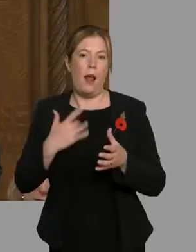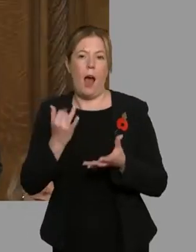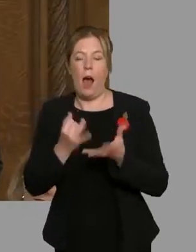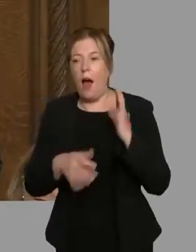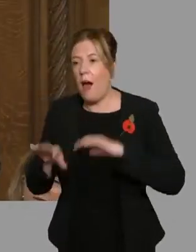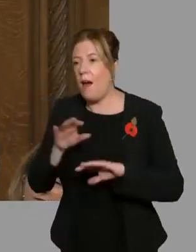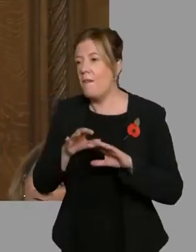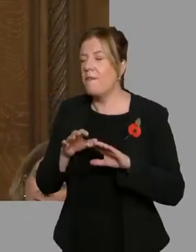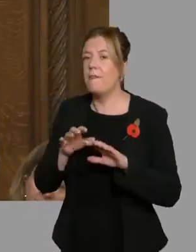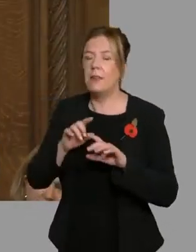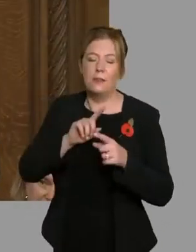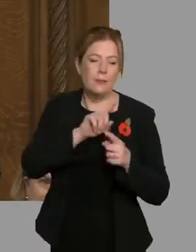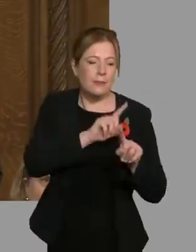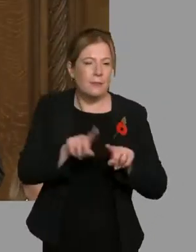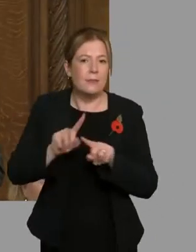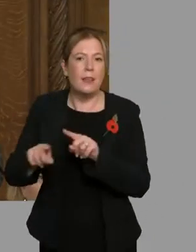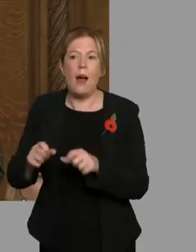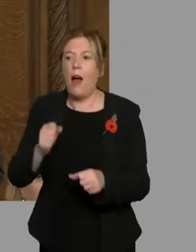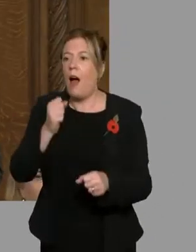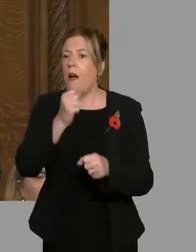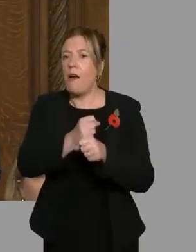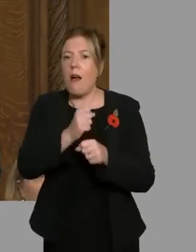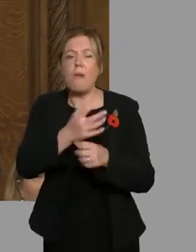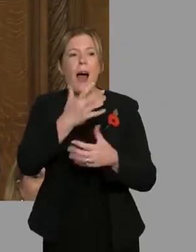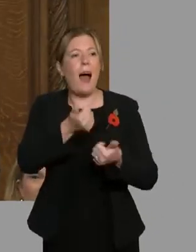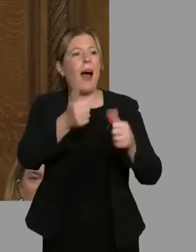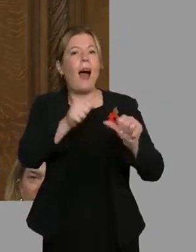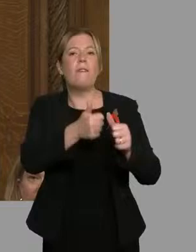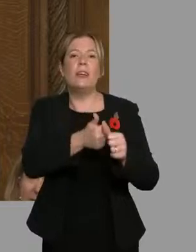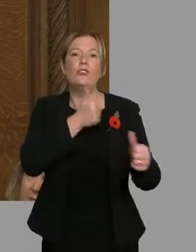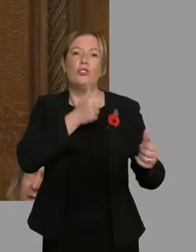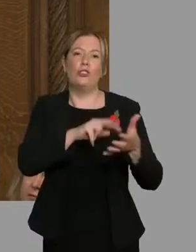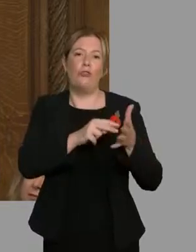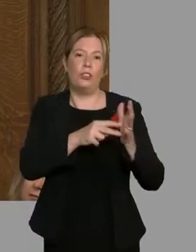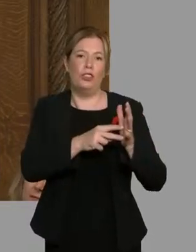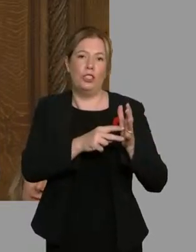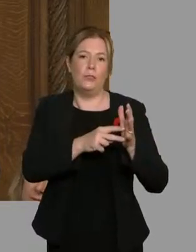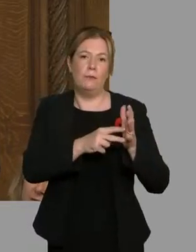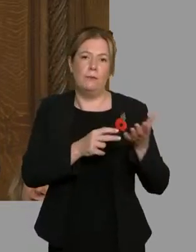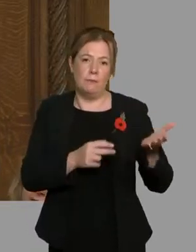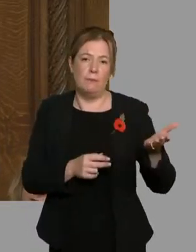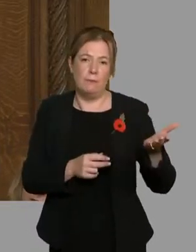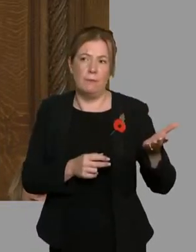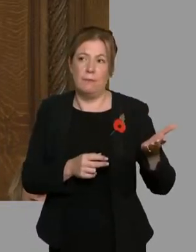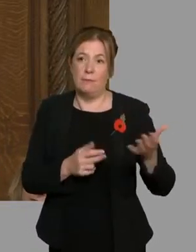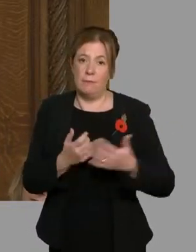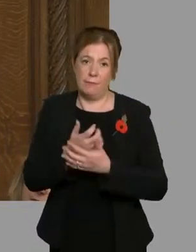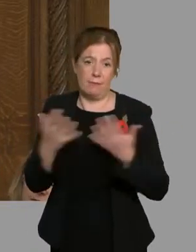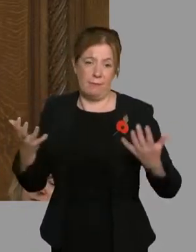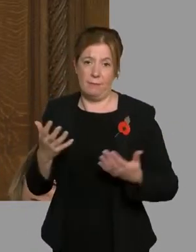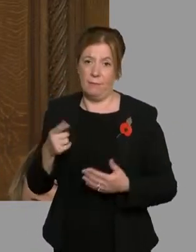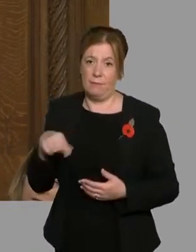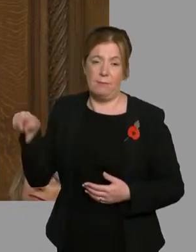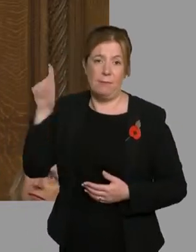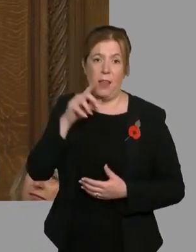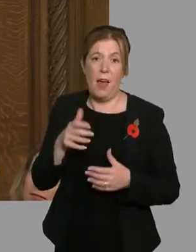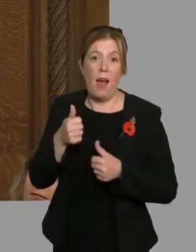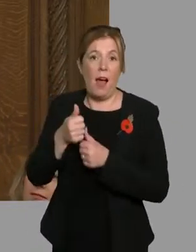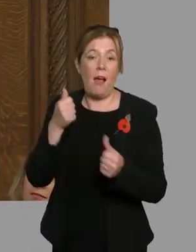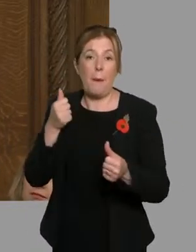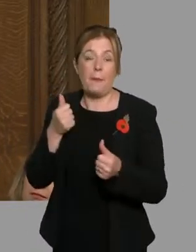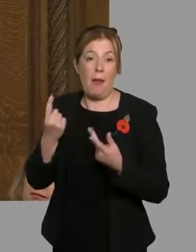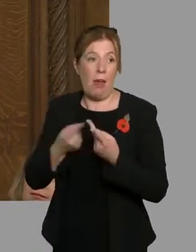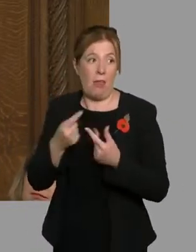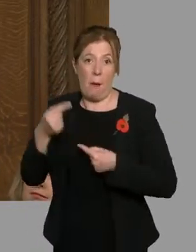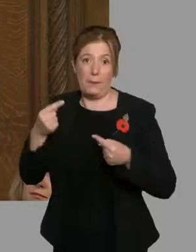strategy. But too many of our great companies are being bought out by our competitors. To build the industries of tomorrow here, we need